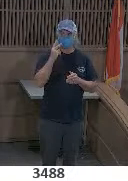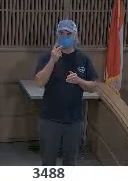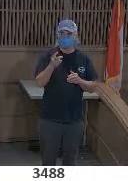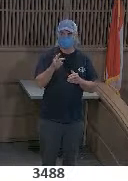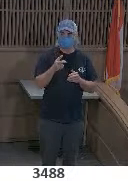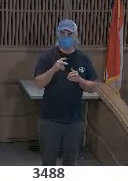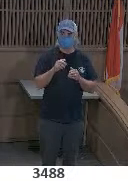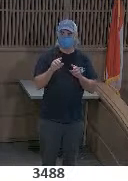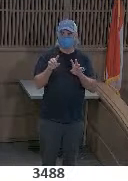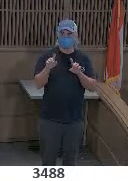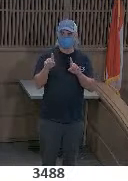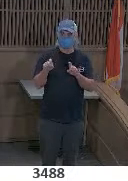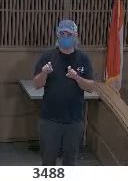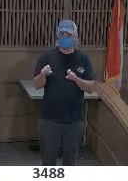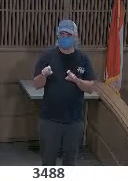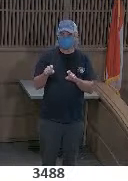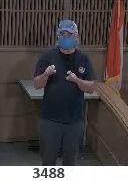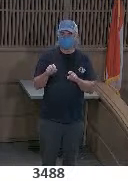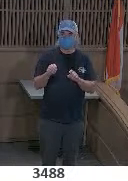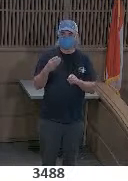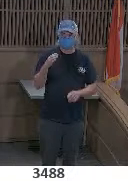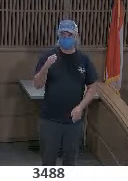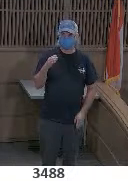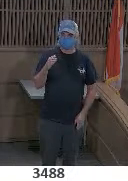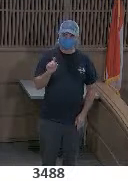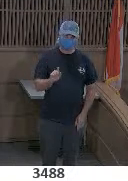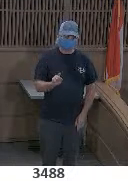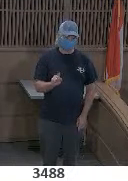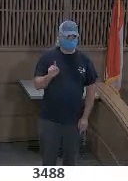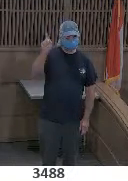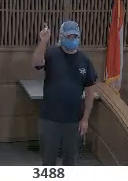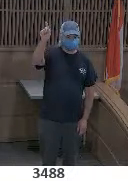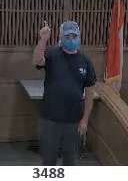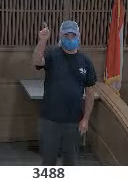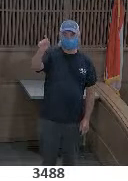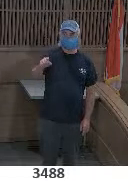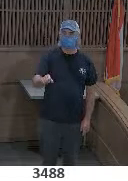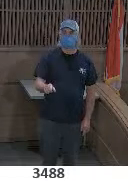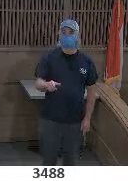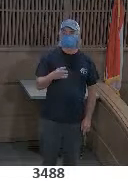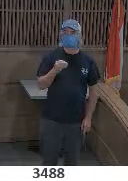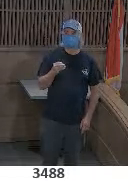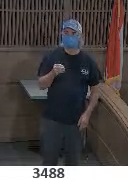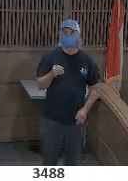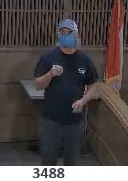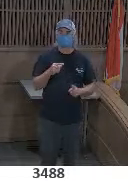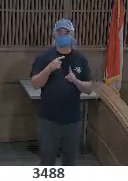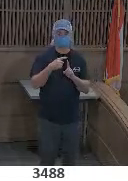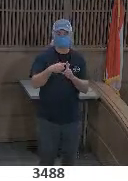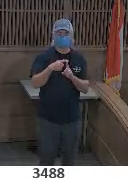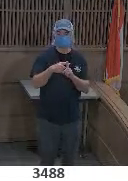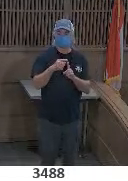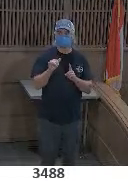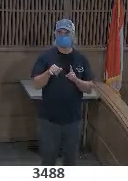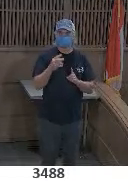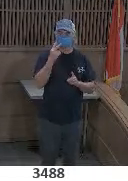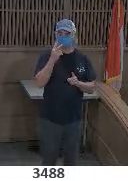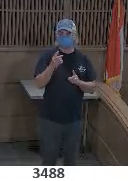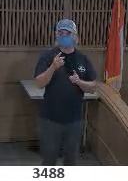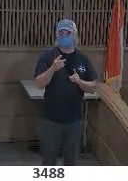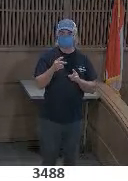skyrocketing in the month of August, and the percentage of positive results, as we saw last